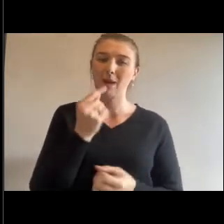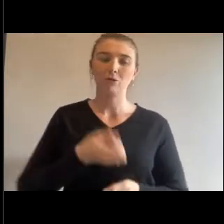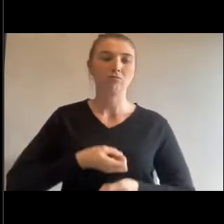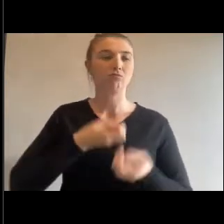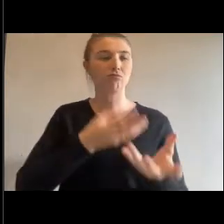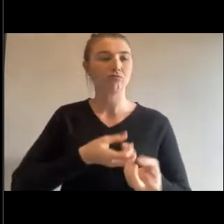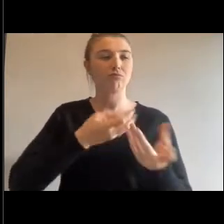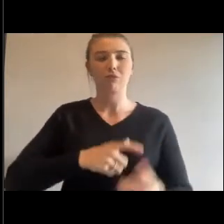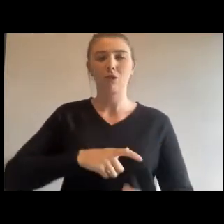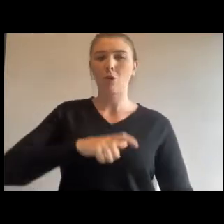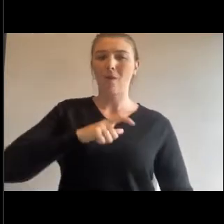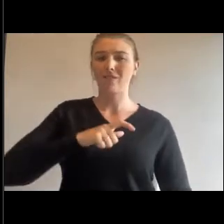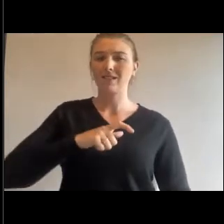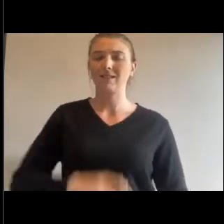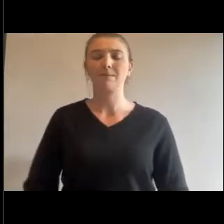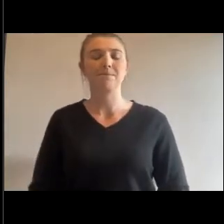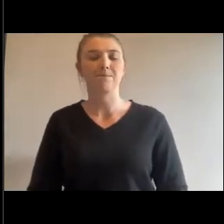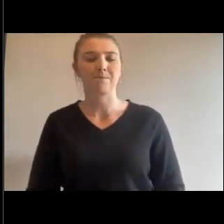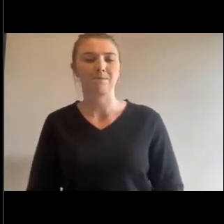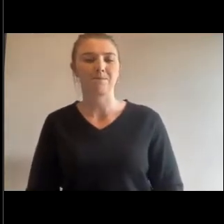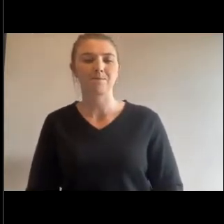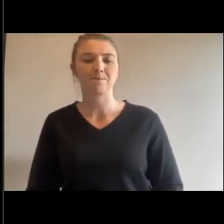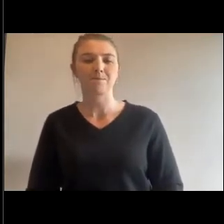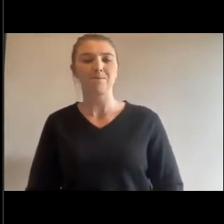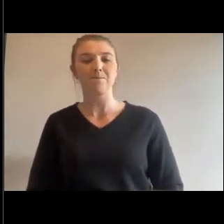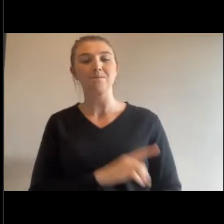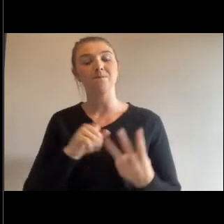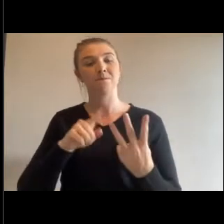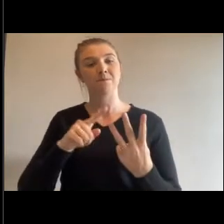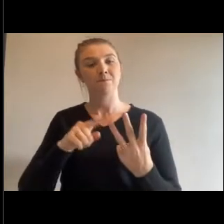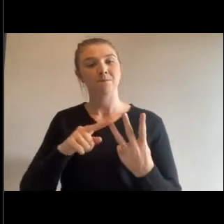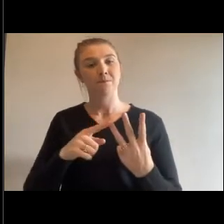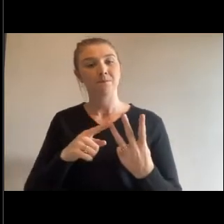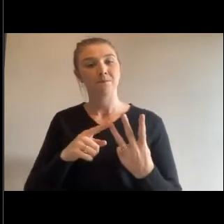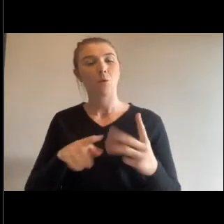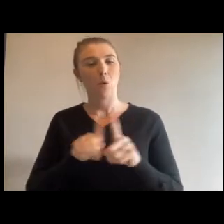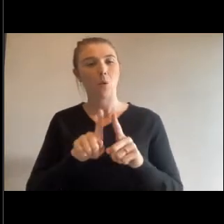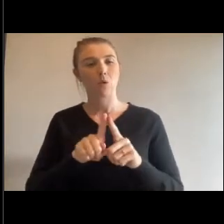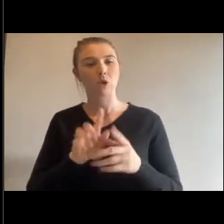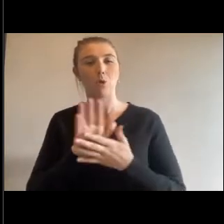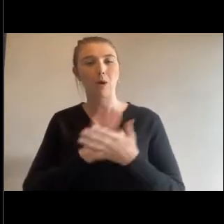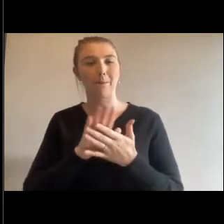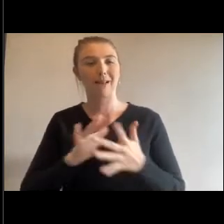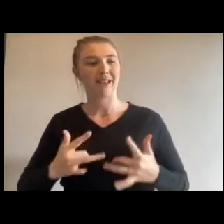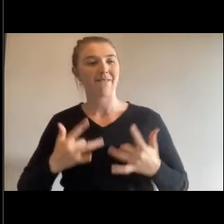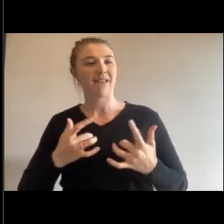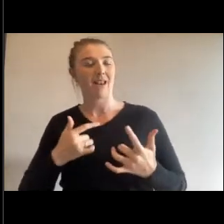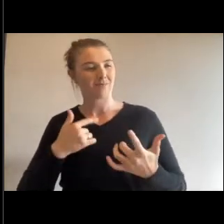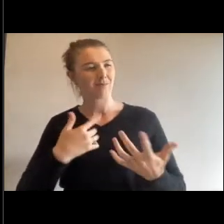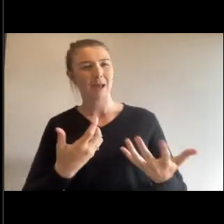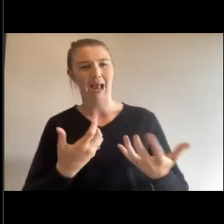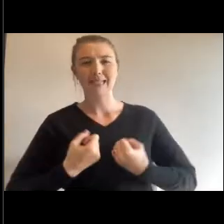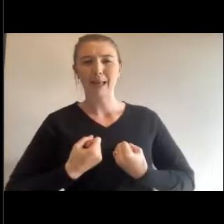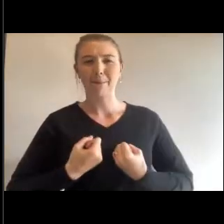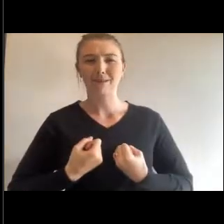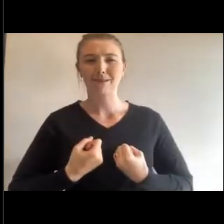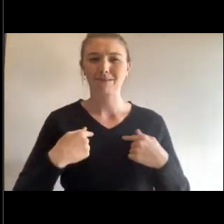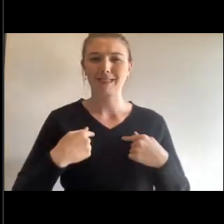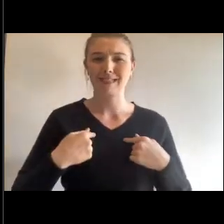confident about making that contribution. Belonging is also about feeling accepted and respected, both personally